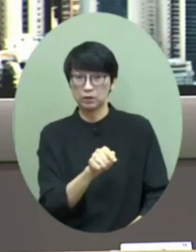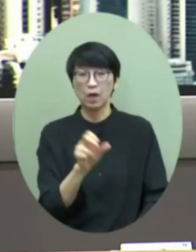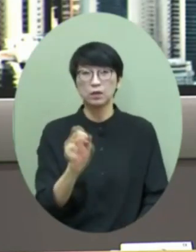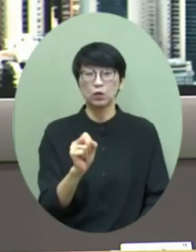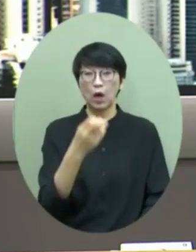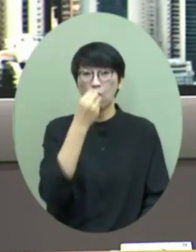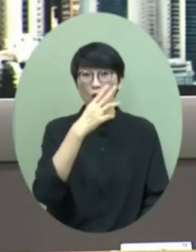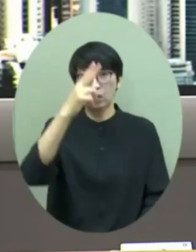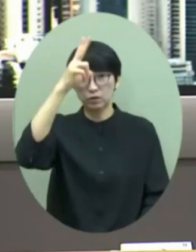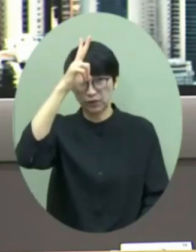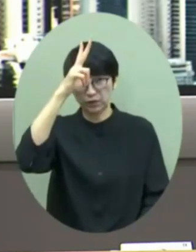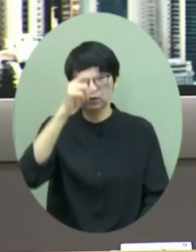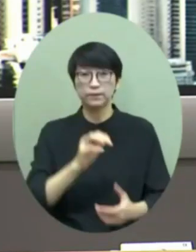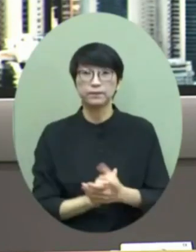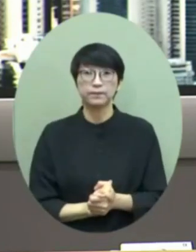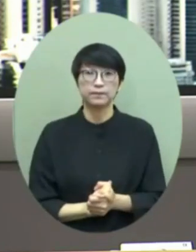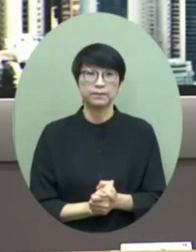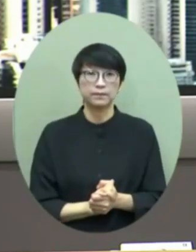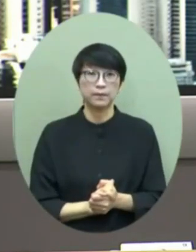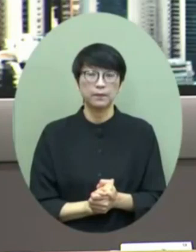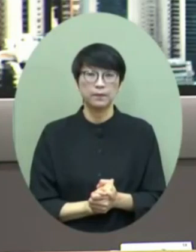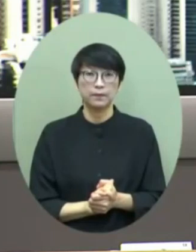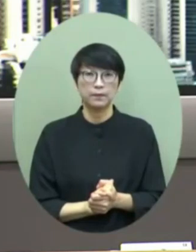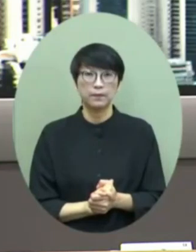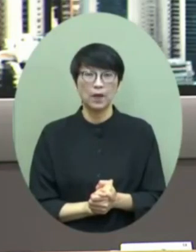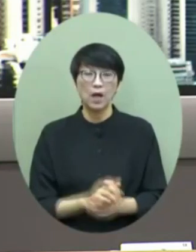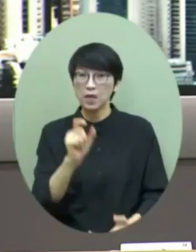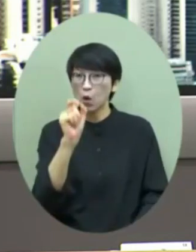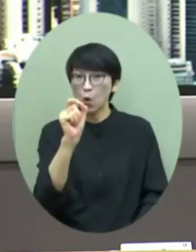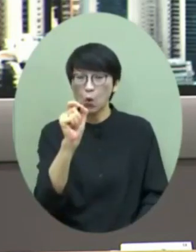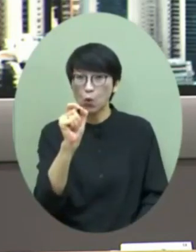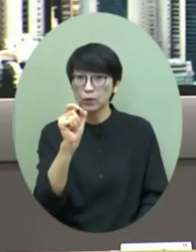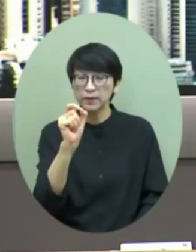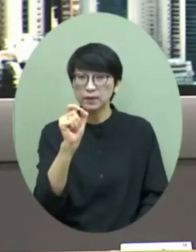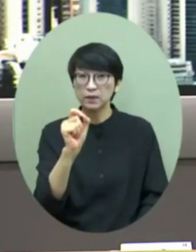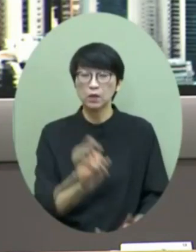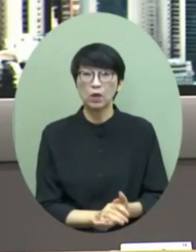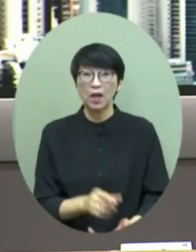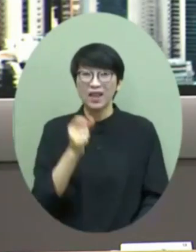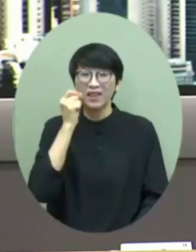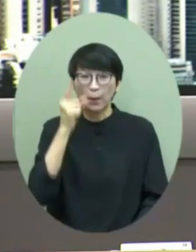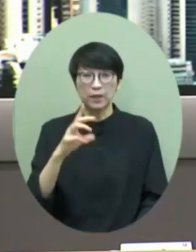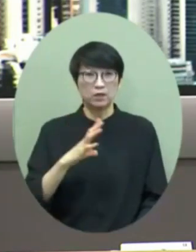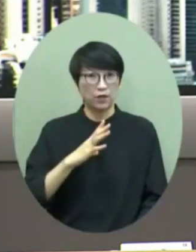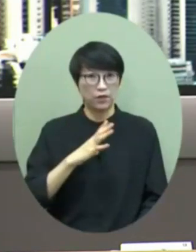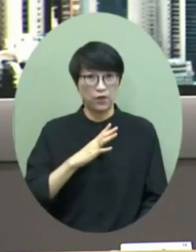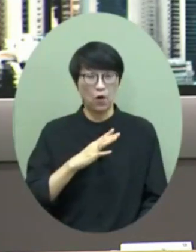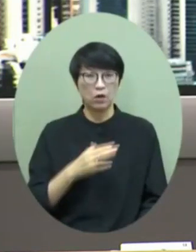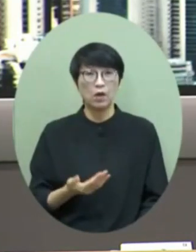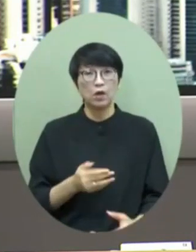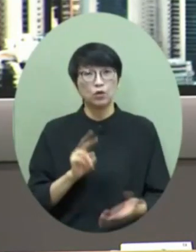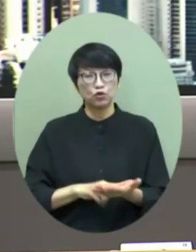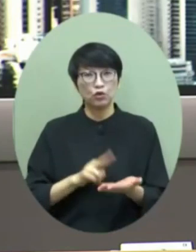principal responsible for enforcing the law remains the Hong Kong SAR government. There